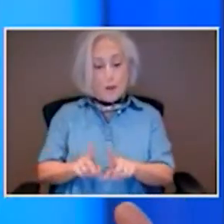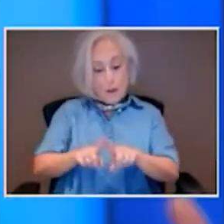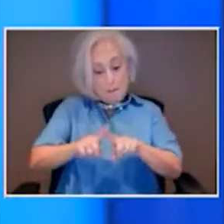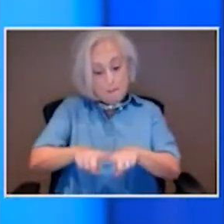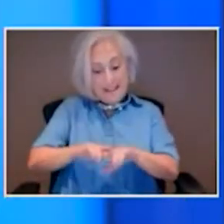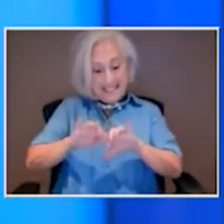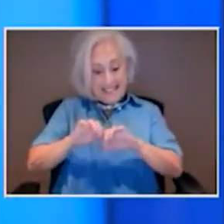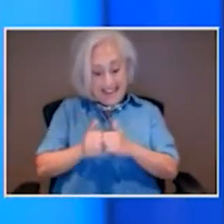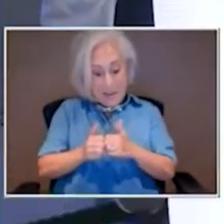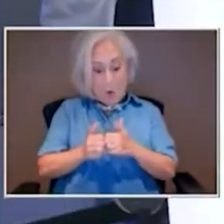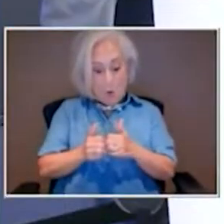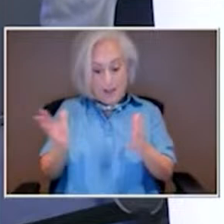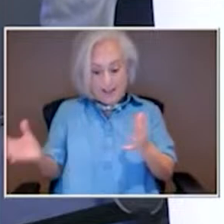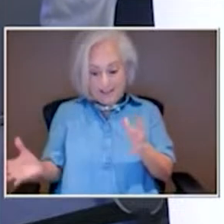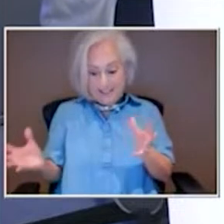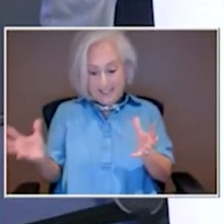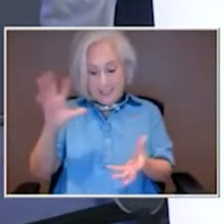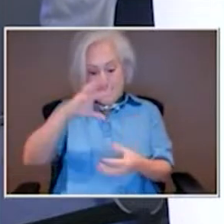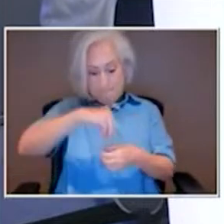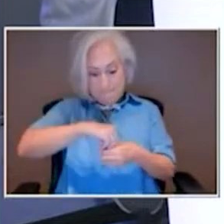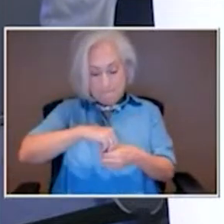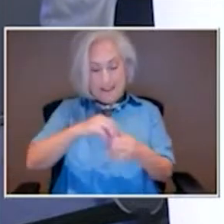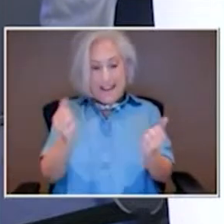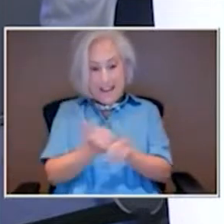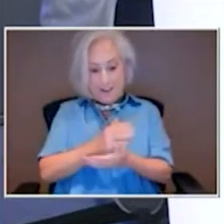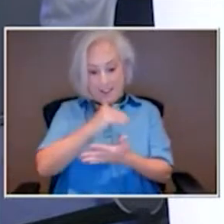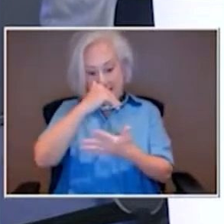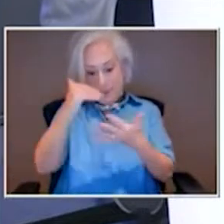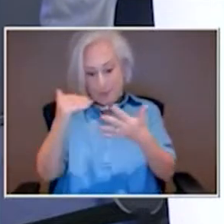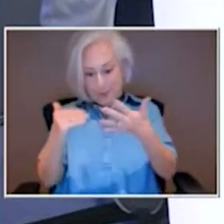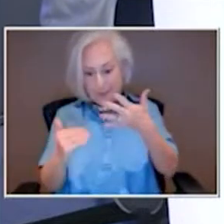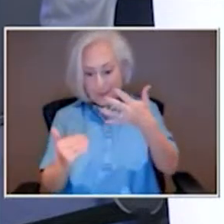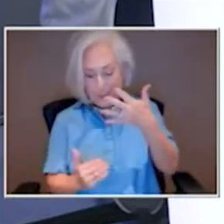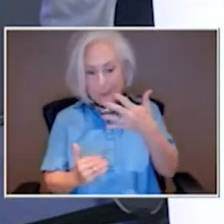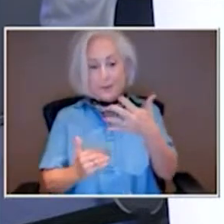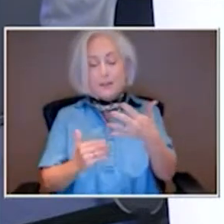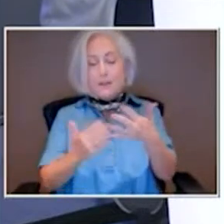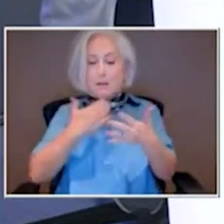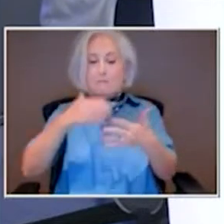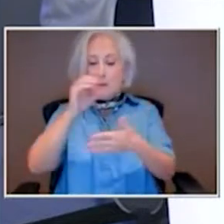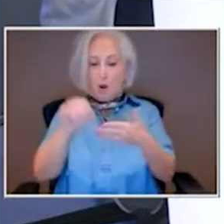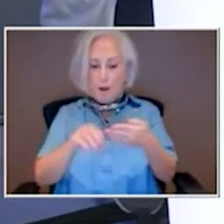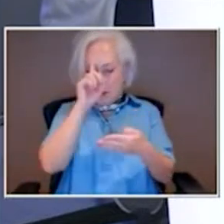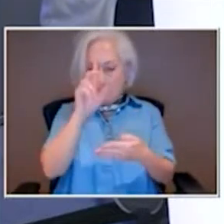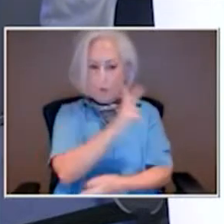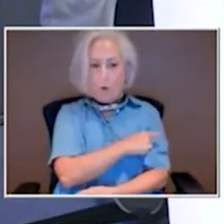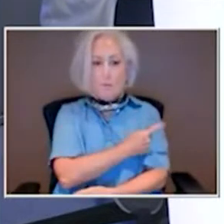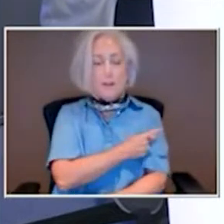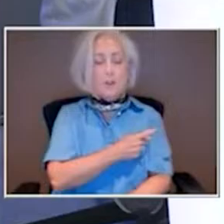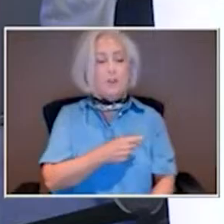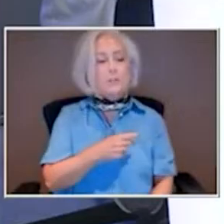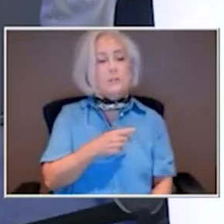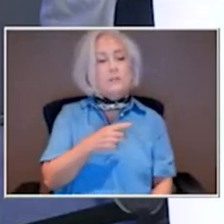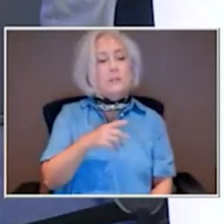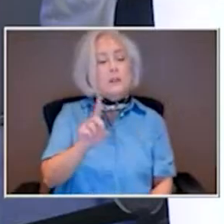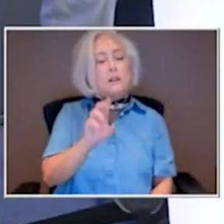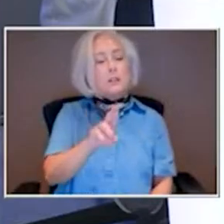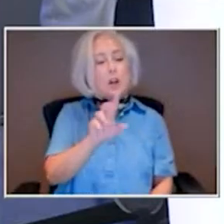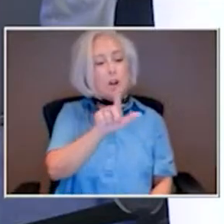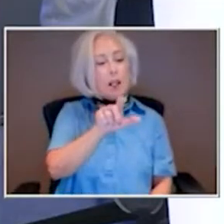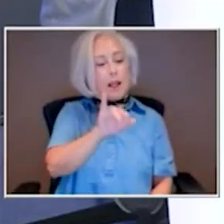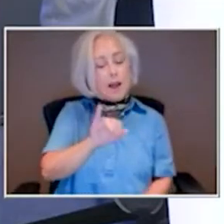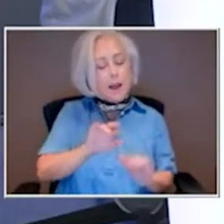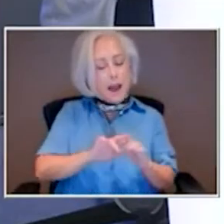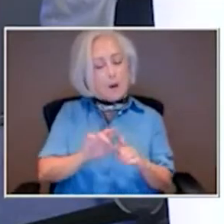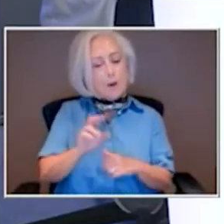for patients. Dr. Lai, how do you and Dr. Wagner work together? Because again, I think there's some thought